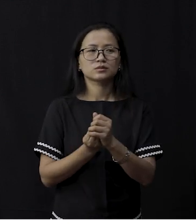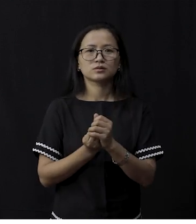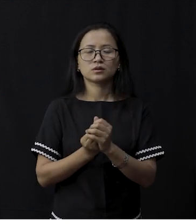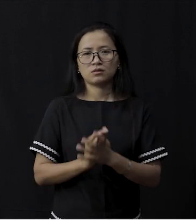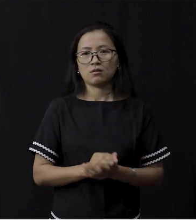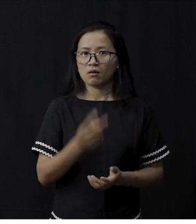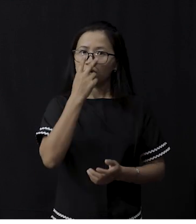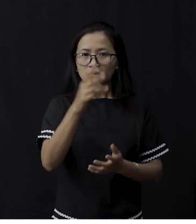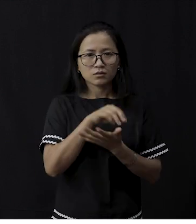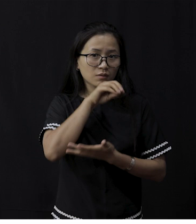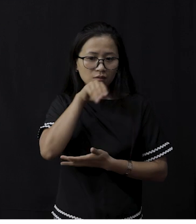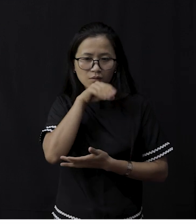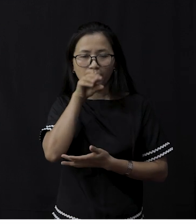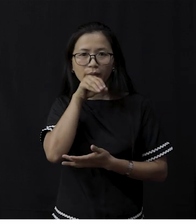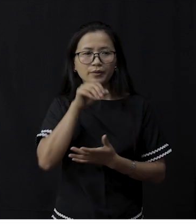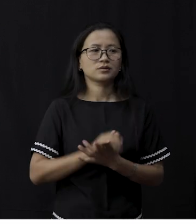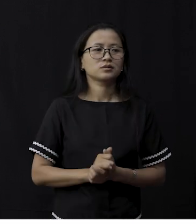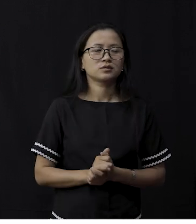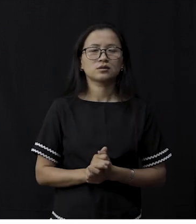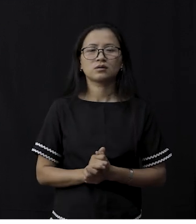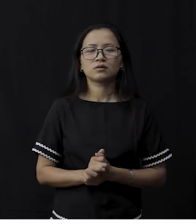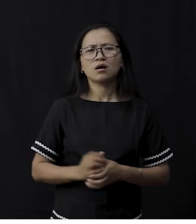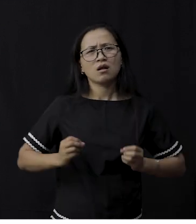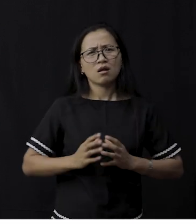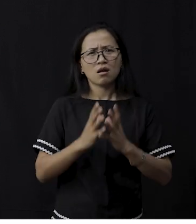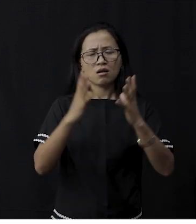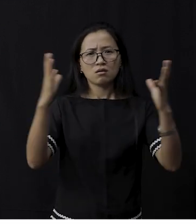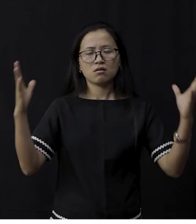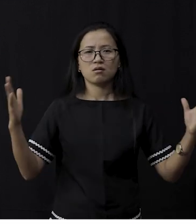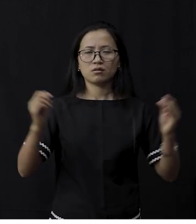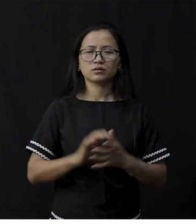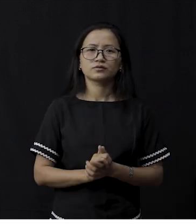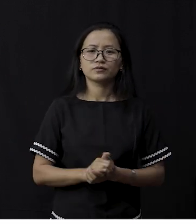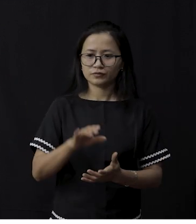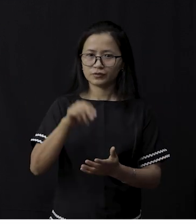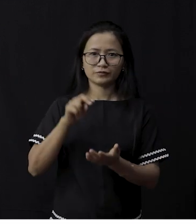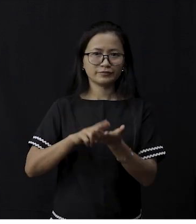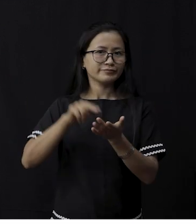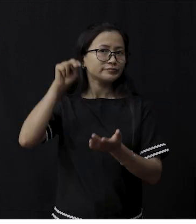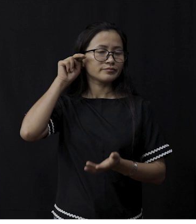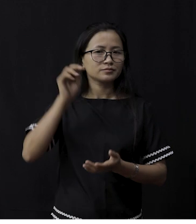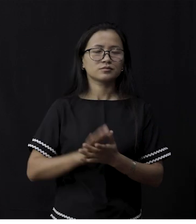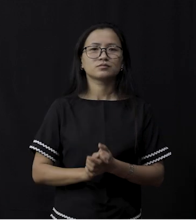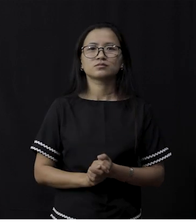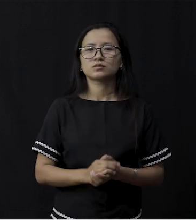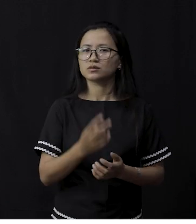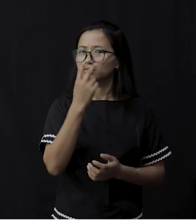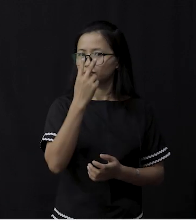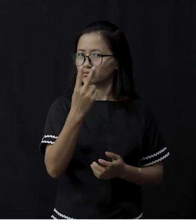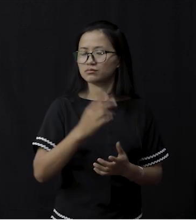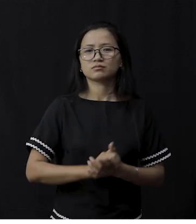saw a pig and lots of pigs to be found in Nagaland. So that's the first thing that I